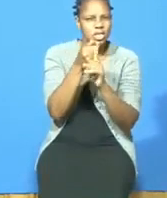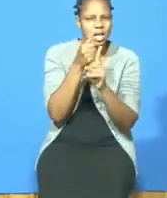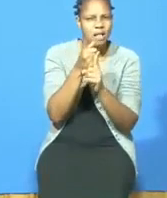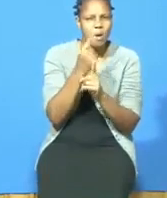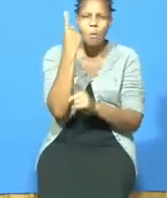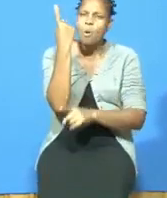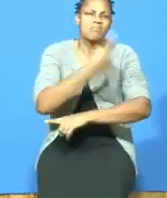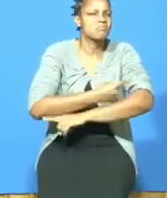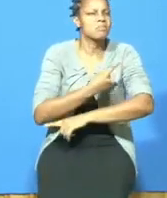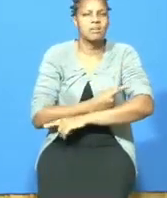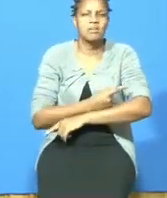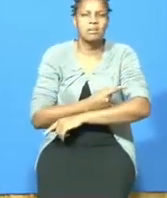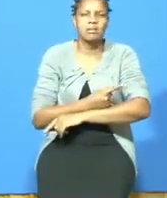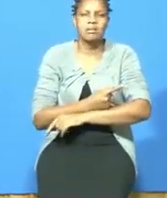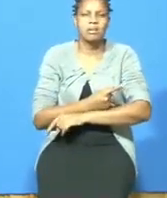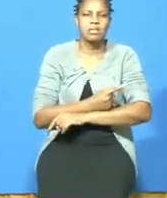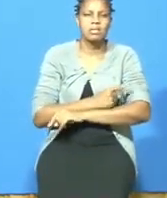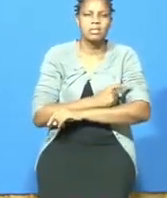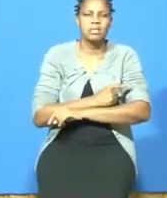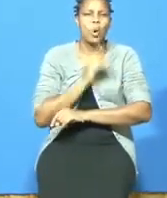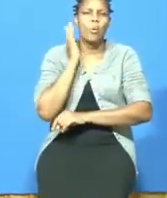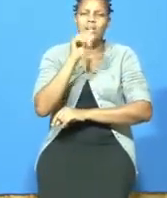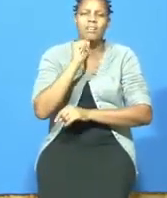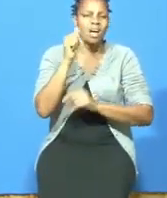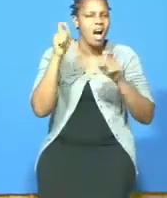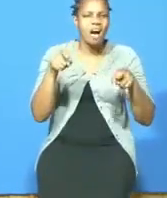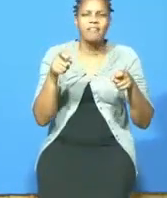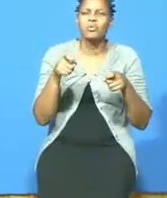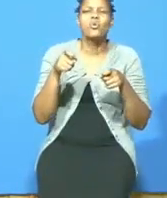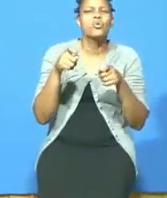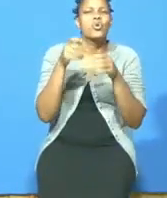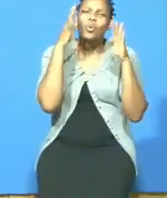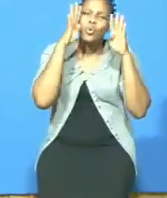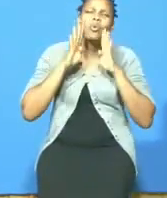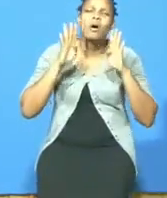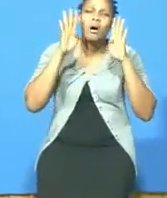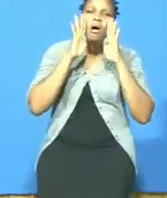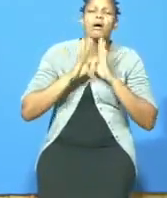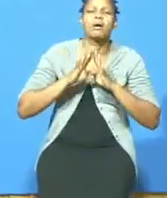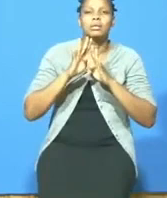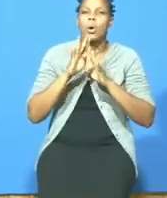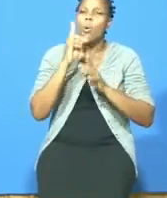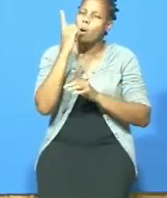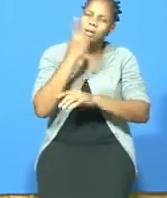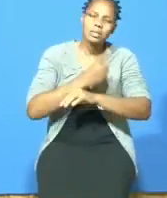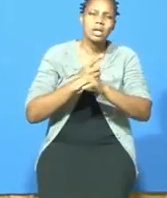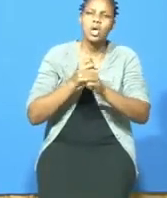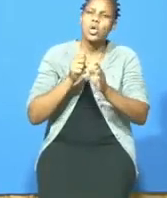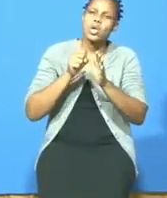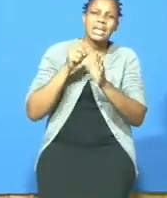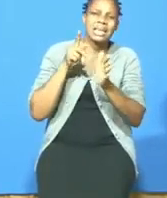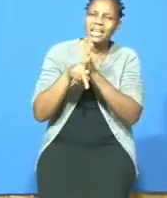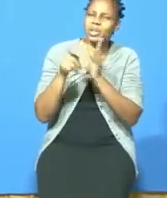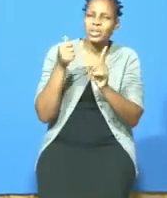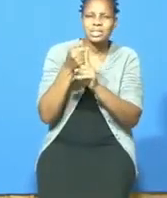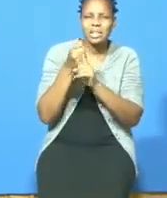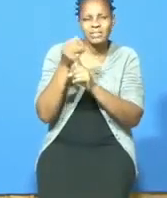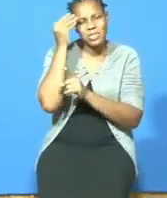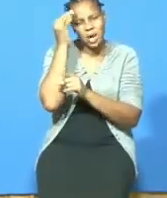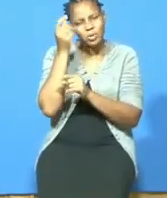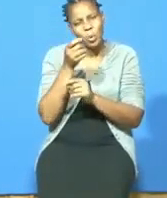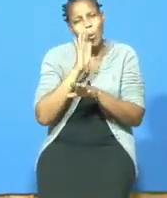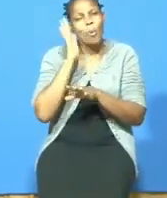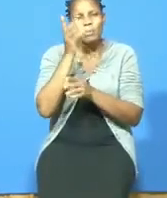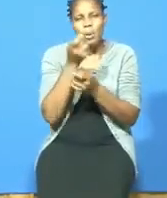day crying will be over. One day suicide will be over. Somebody who's going